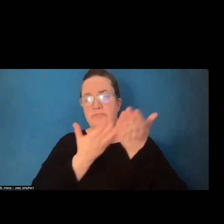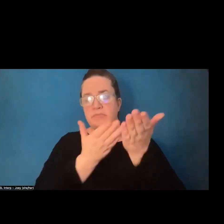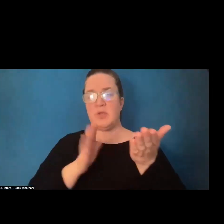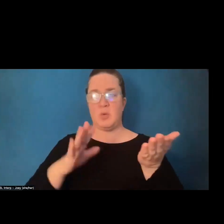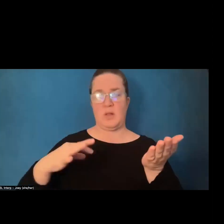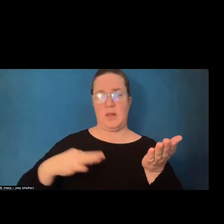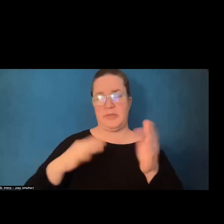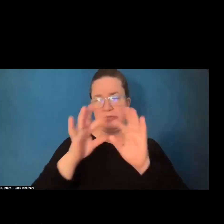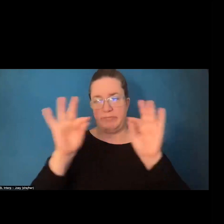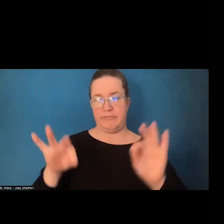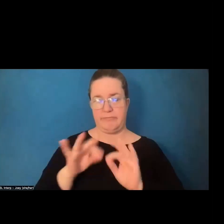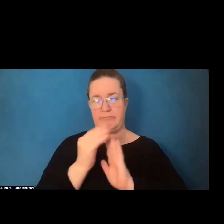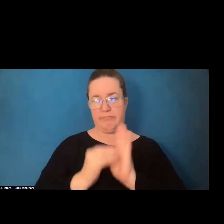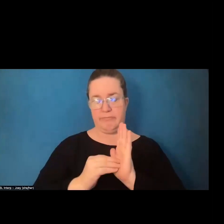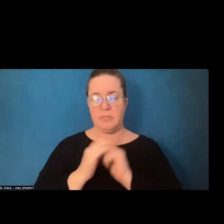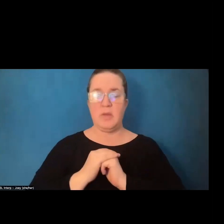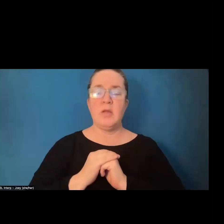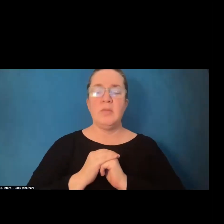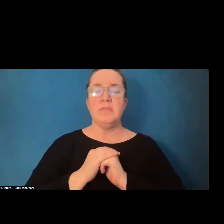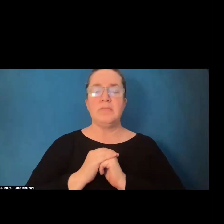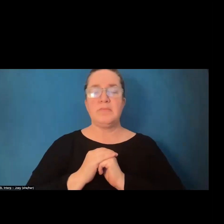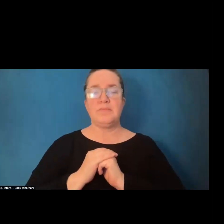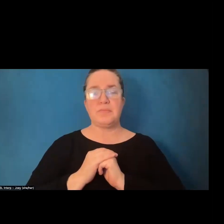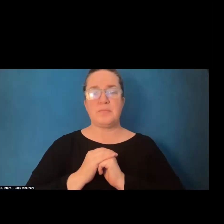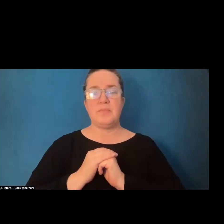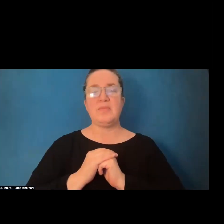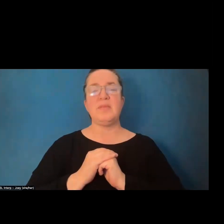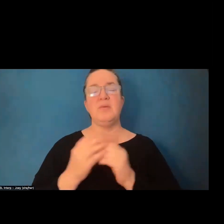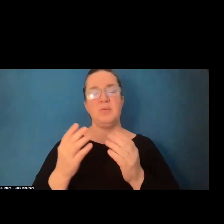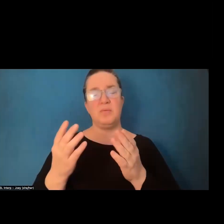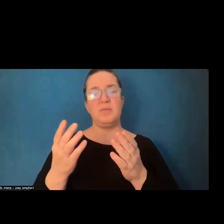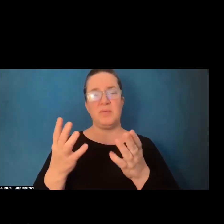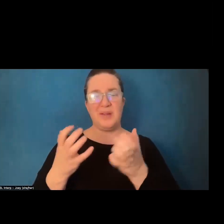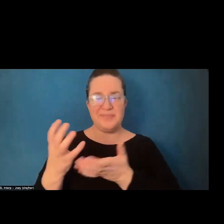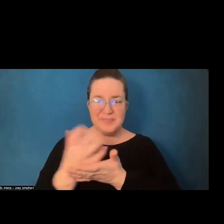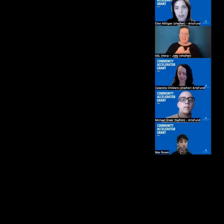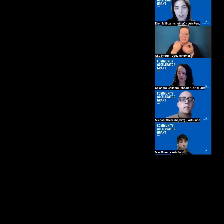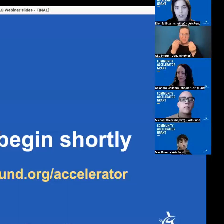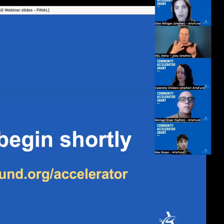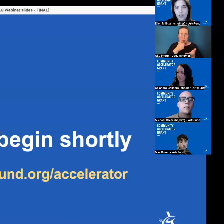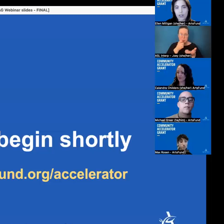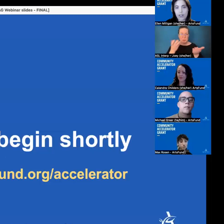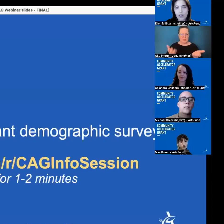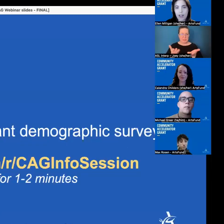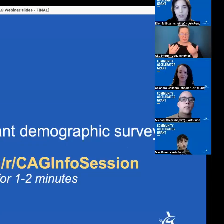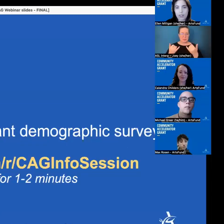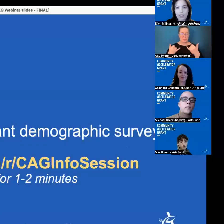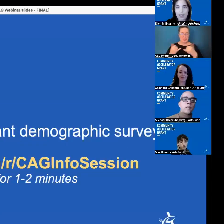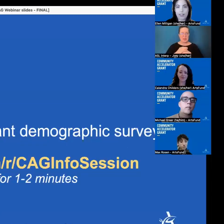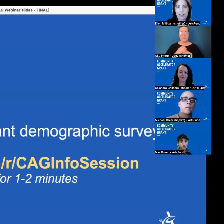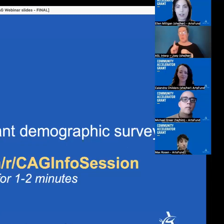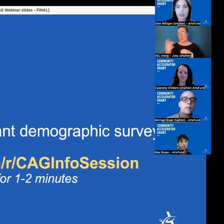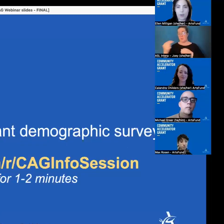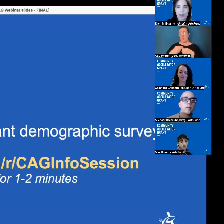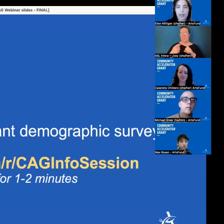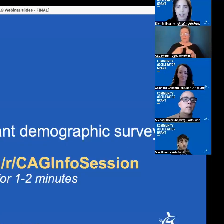Before we move on, we'd love to collect some information about who's here today and where you're joining us from. You should now see a